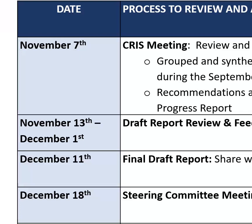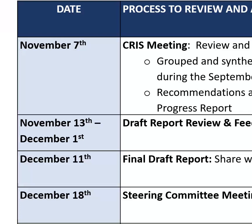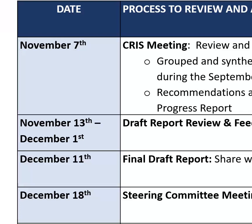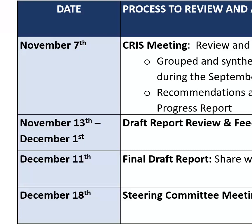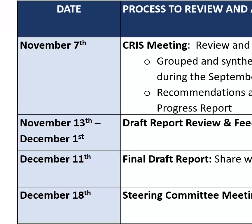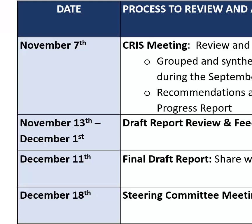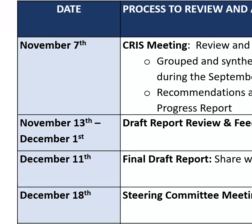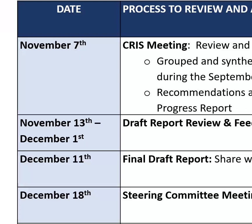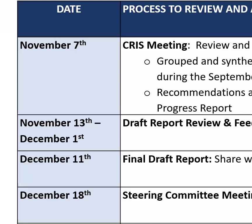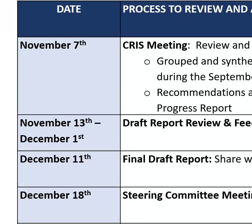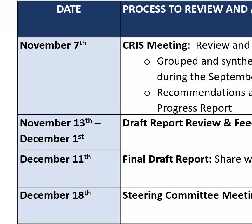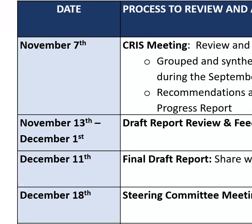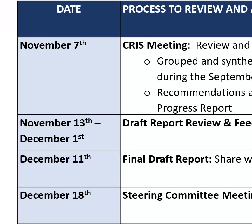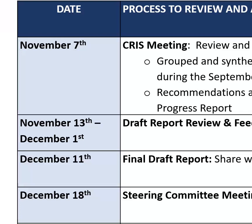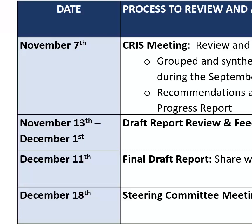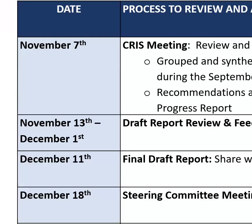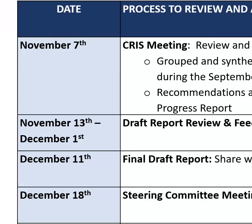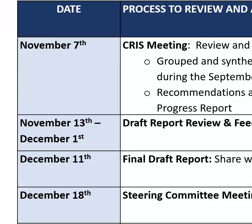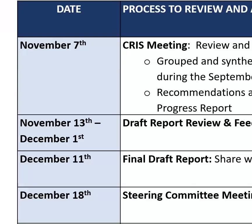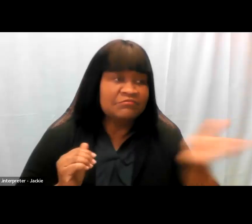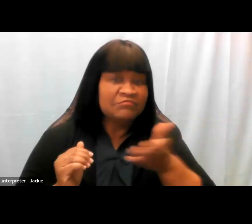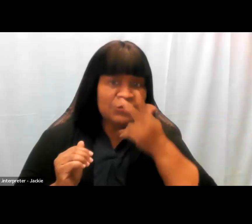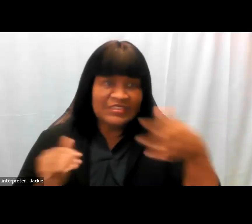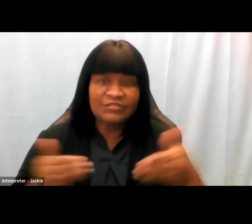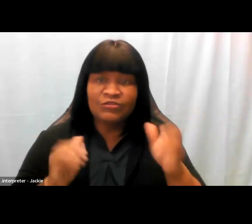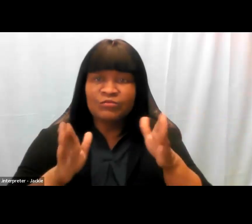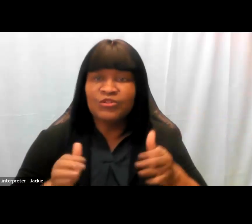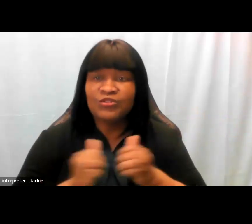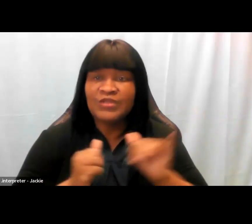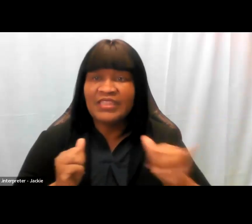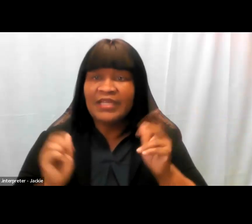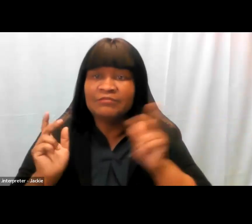our personal stories, to introduce today's personal story. Vipasha.